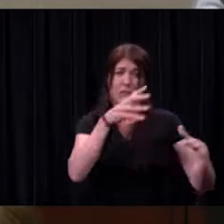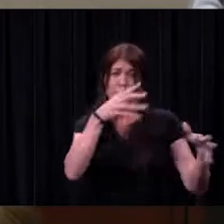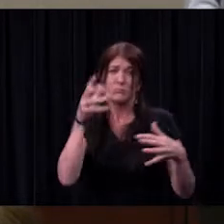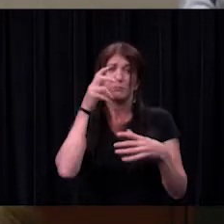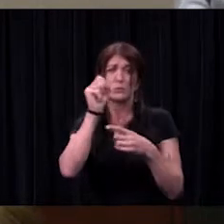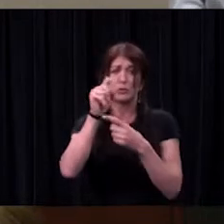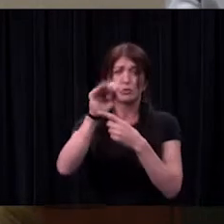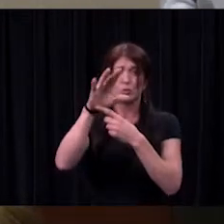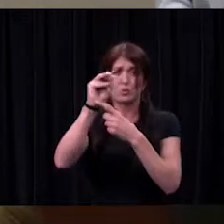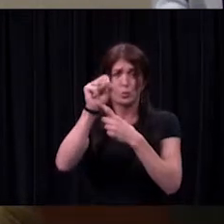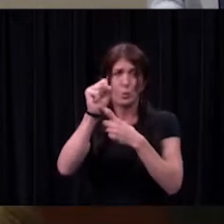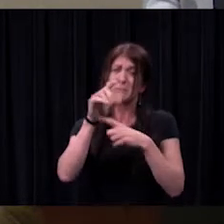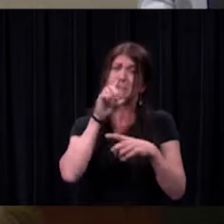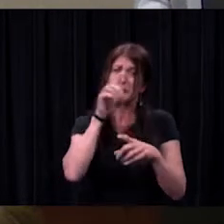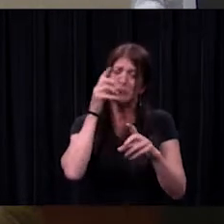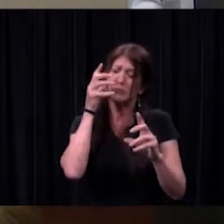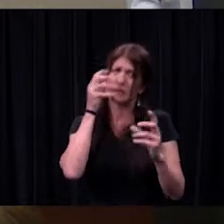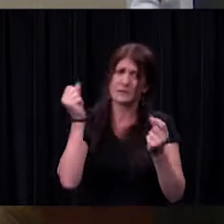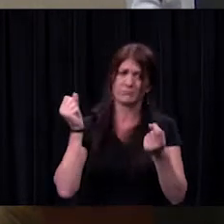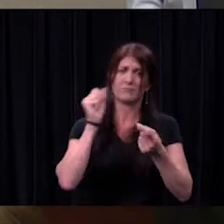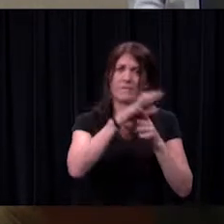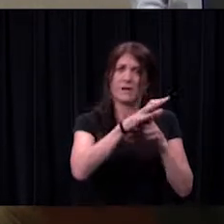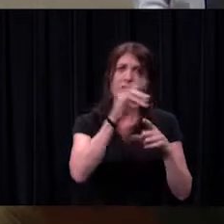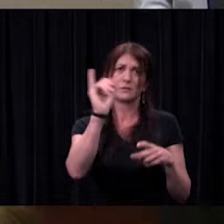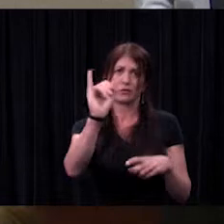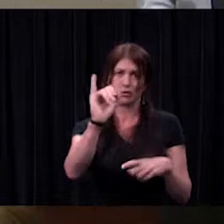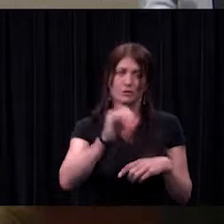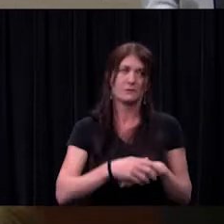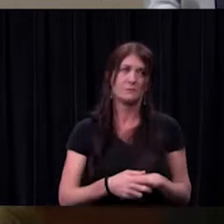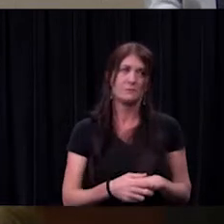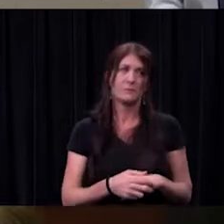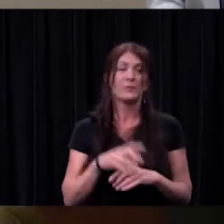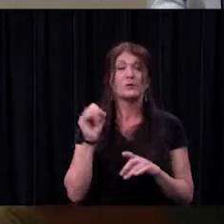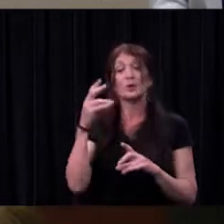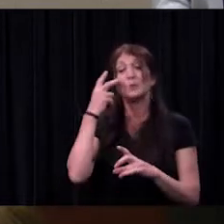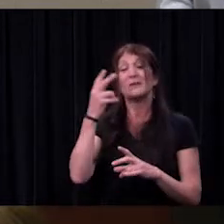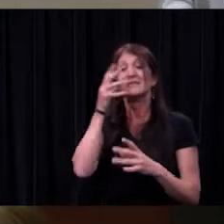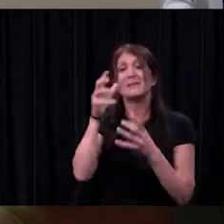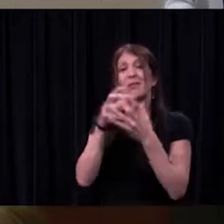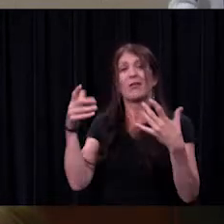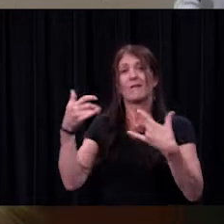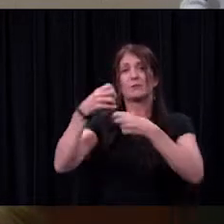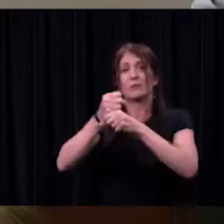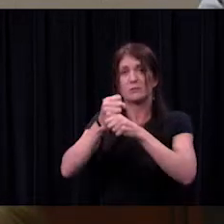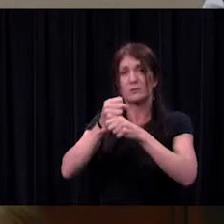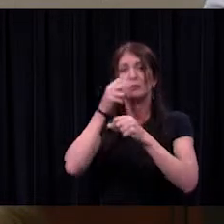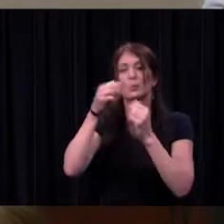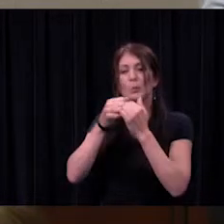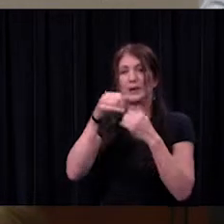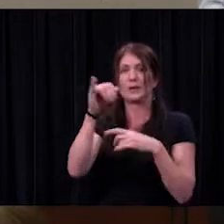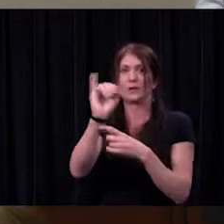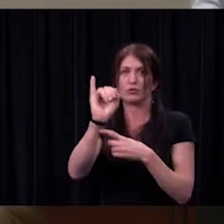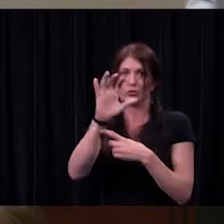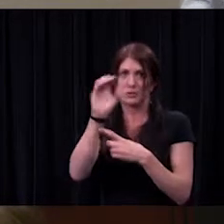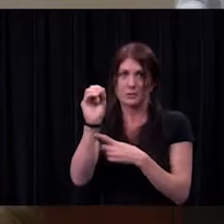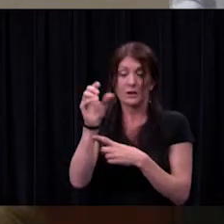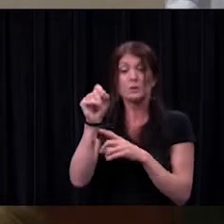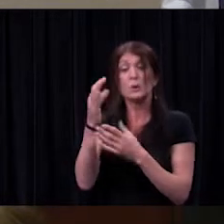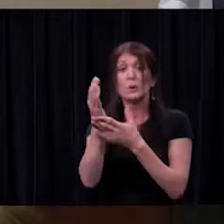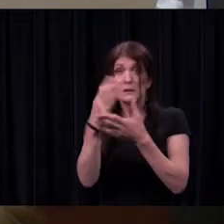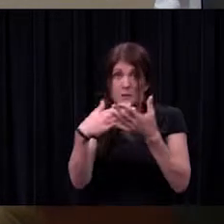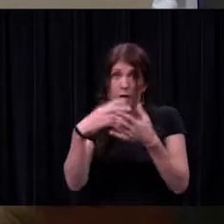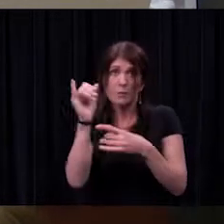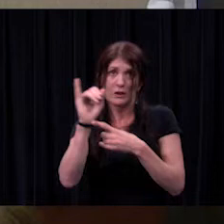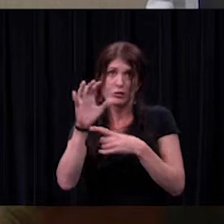time, we've seen consolidations with the insurance companies. So the insurance companies that are able to take on, and